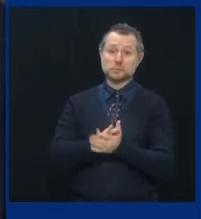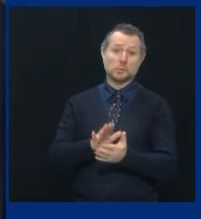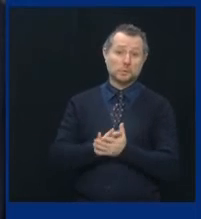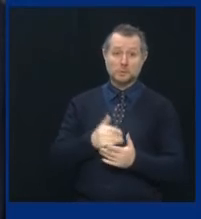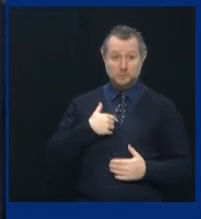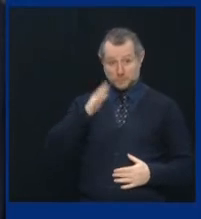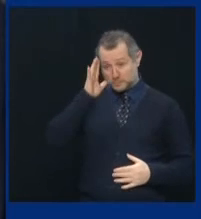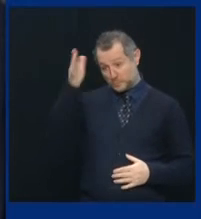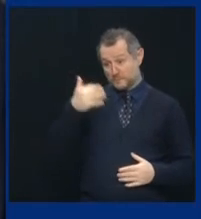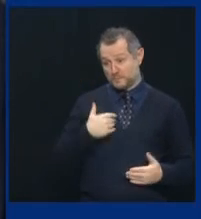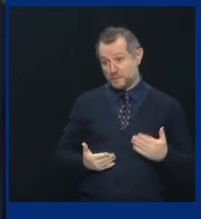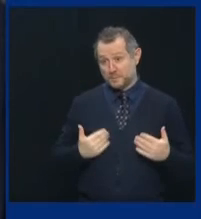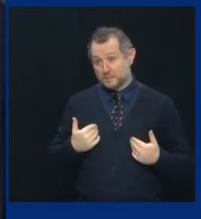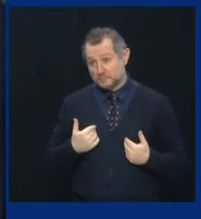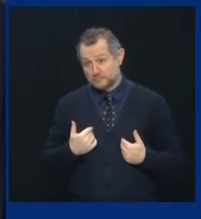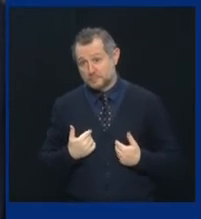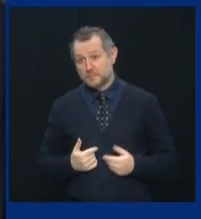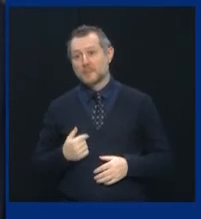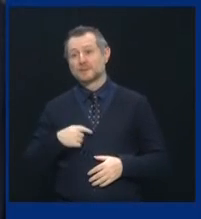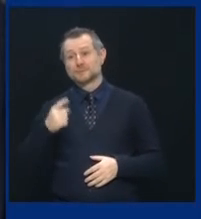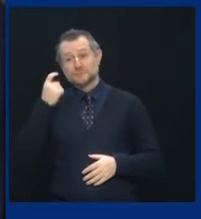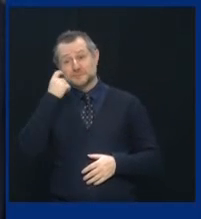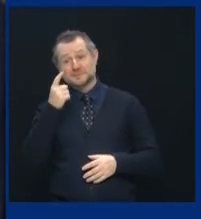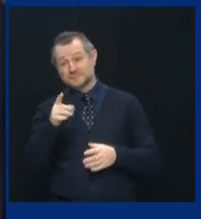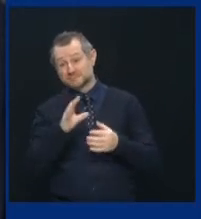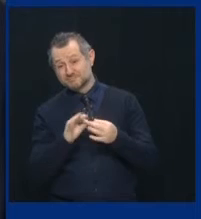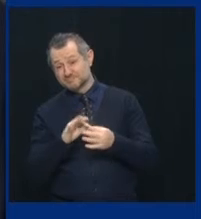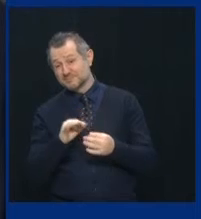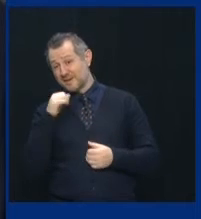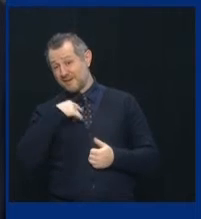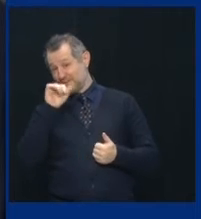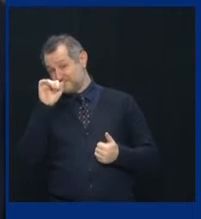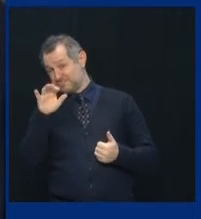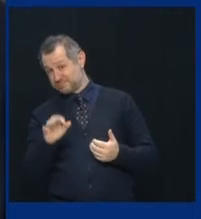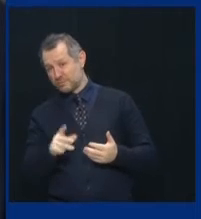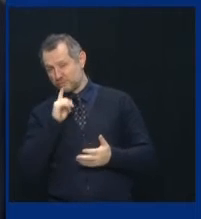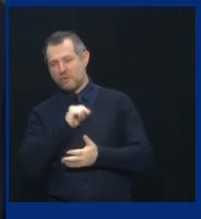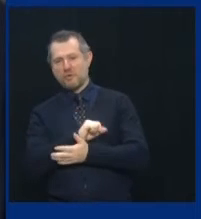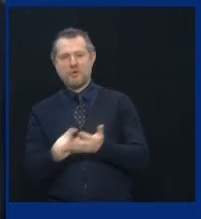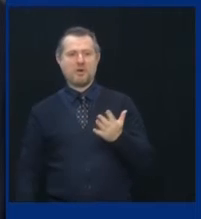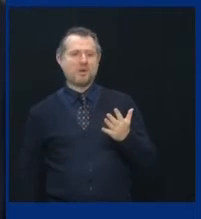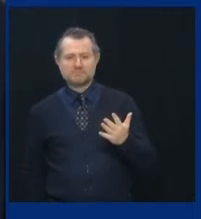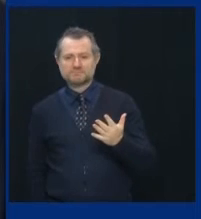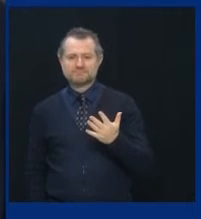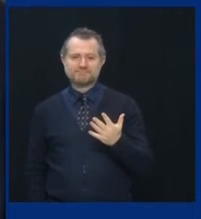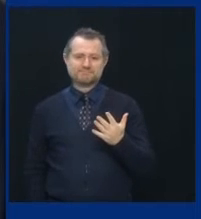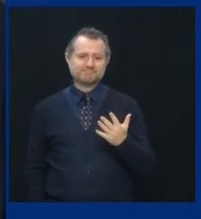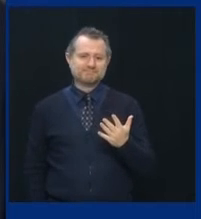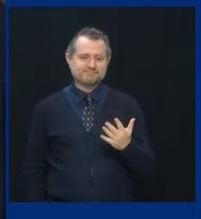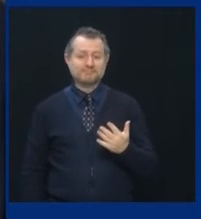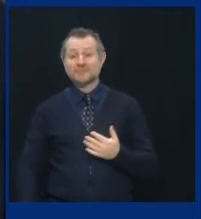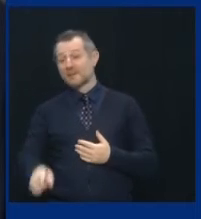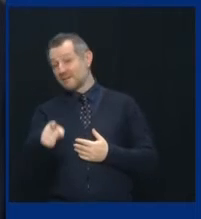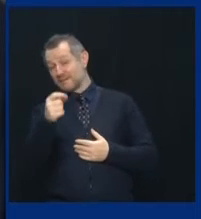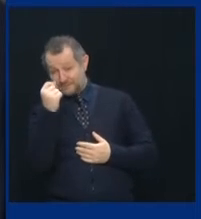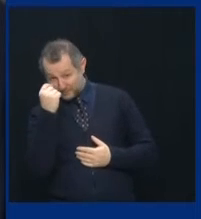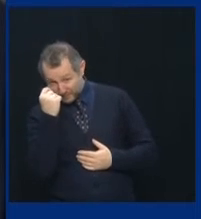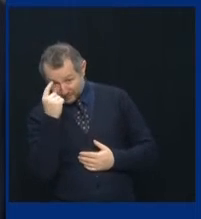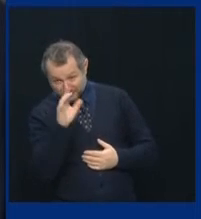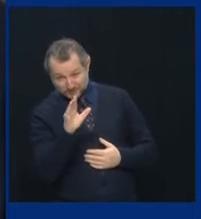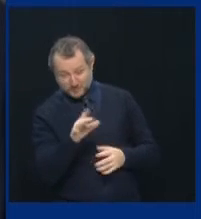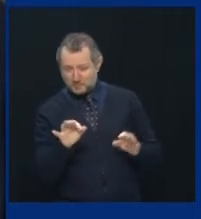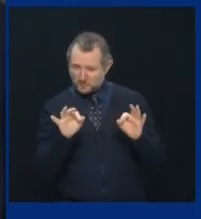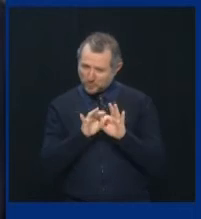It's all of the above, Shannon. There is no one cause. But let's just remember what we're doing here.